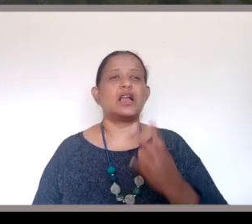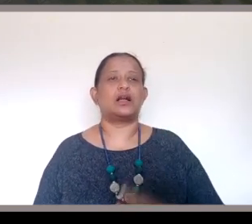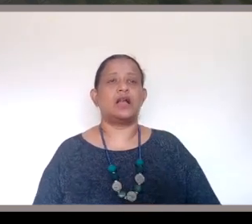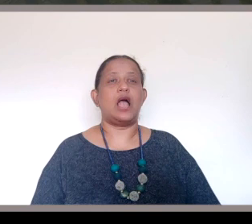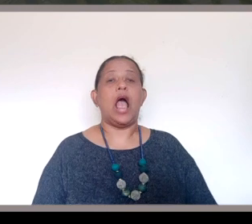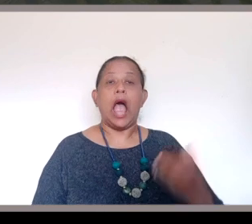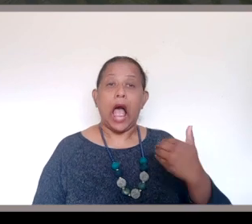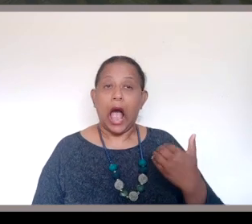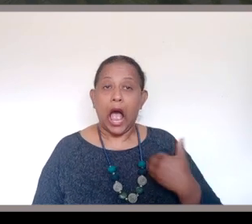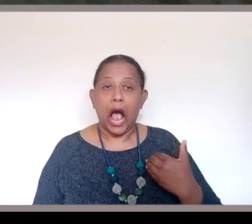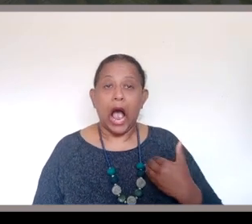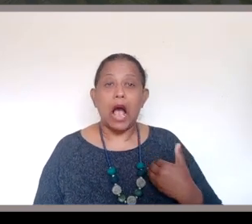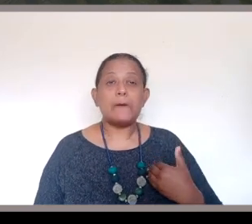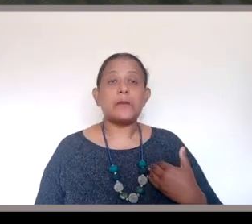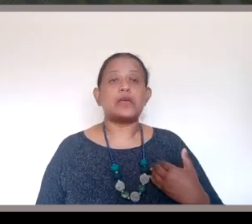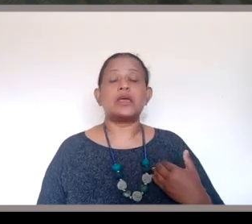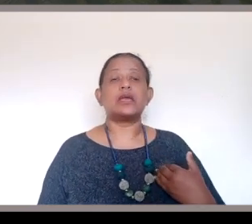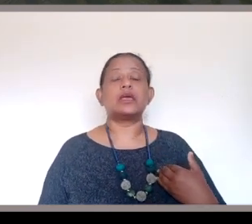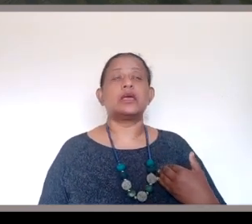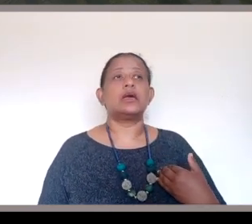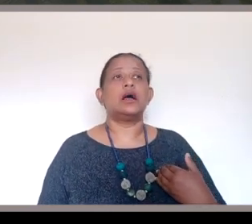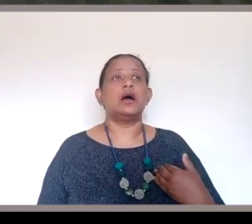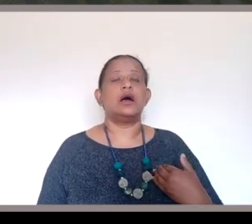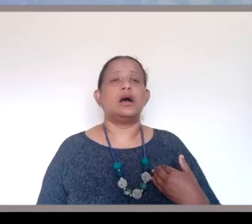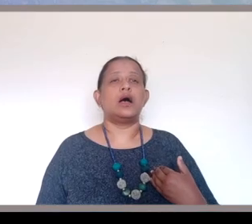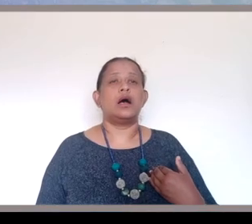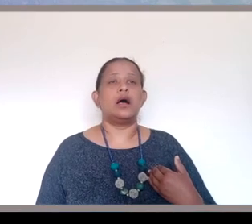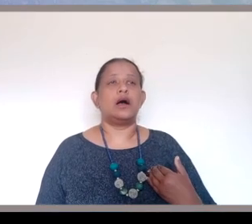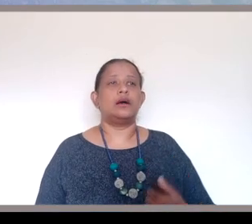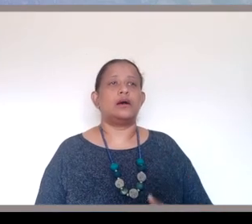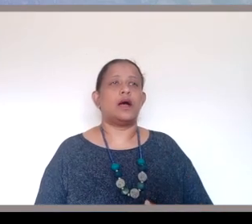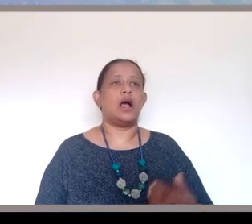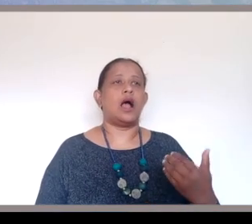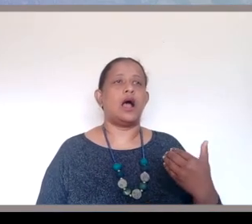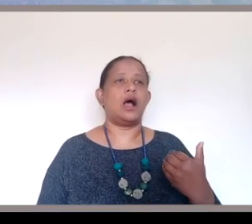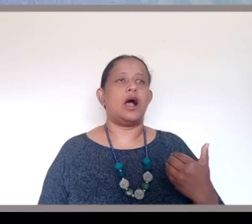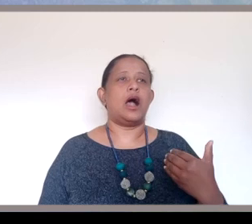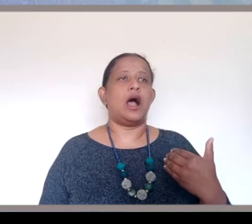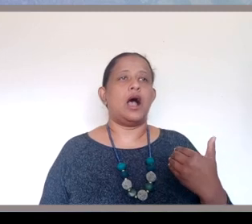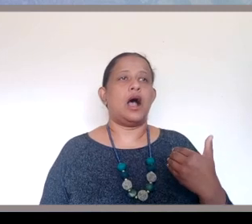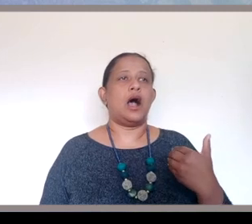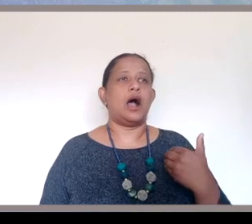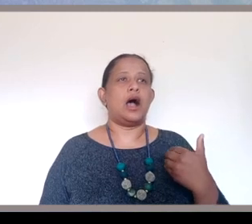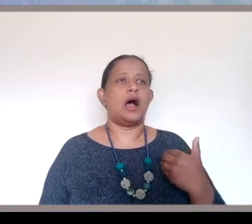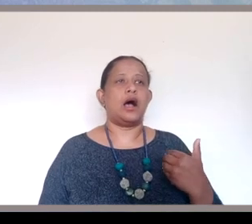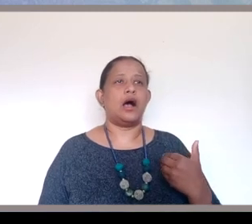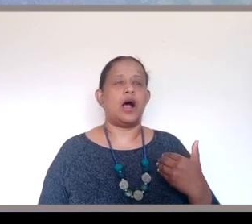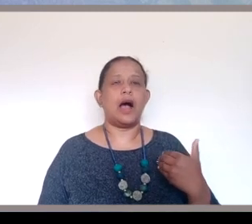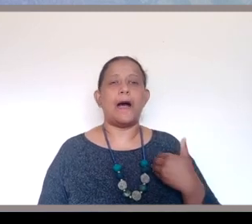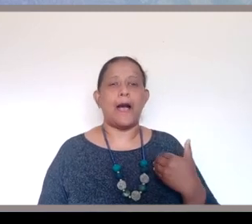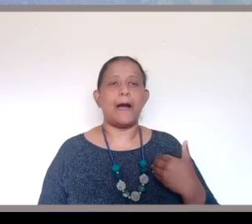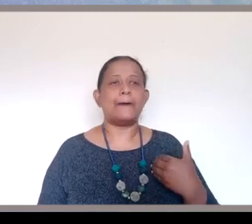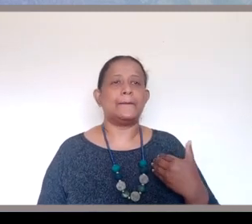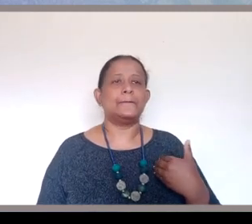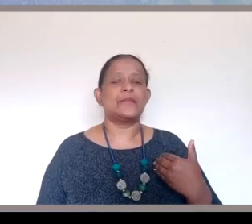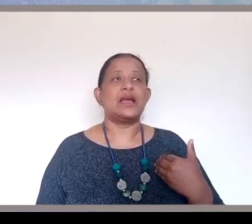be responsible. Be responsible. Accept responsibility. Don't blame